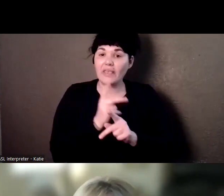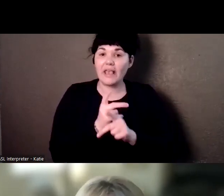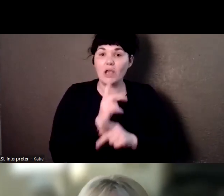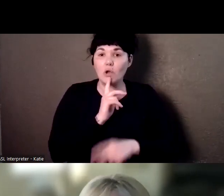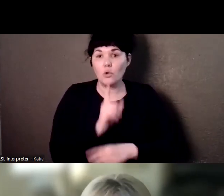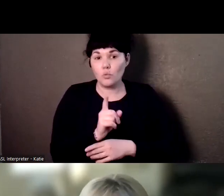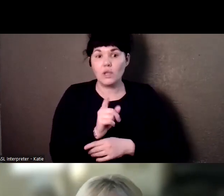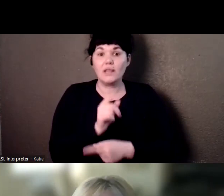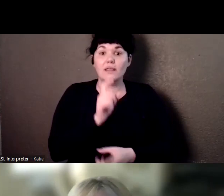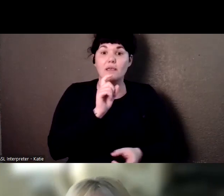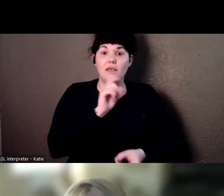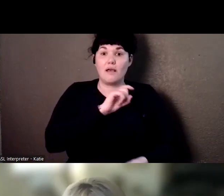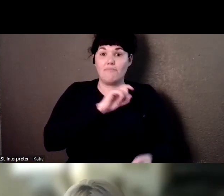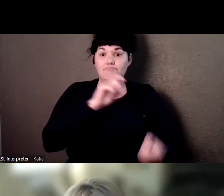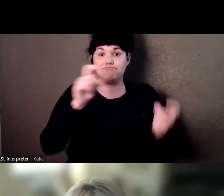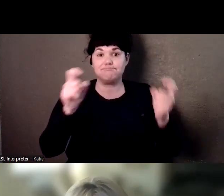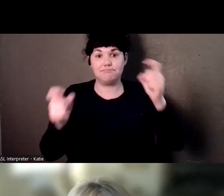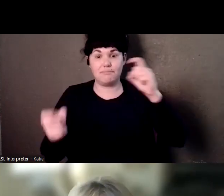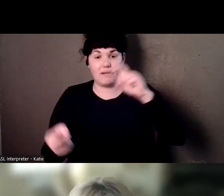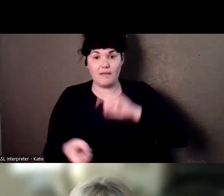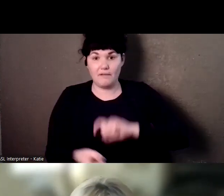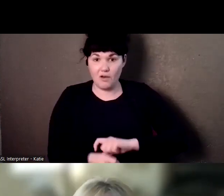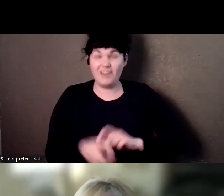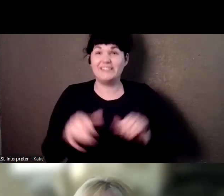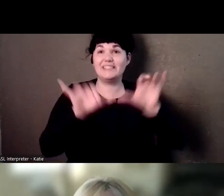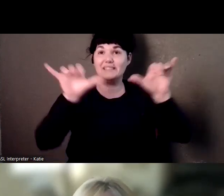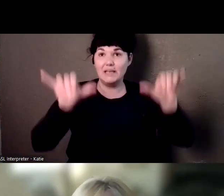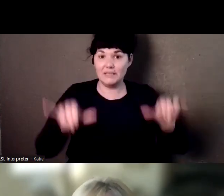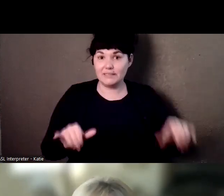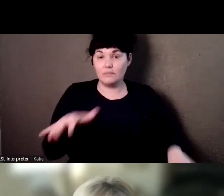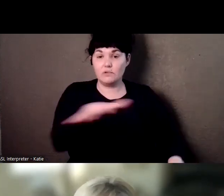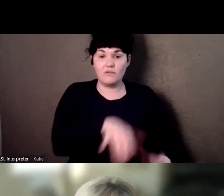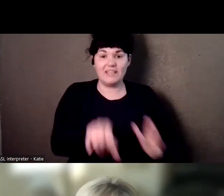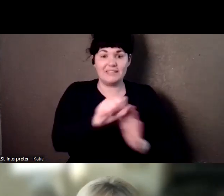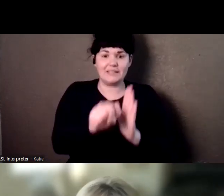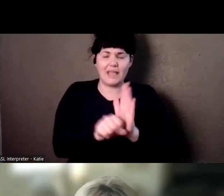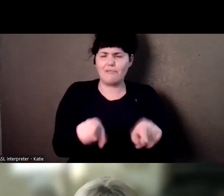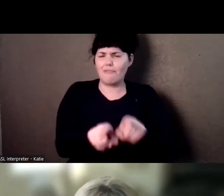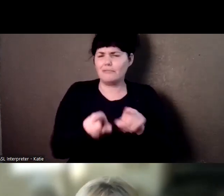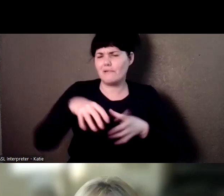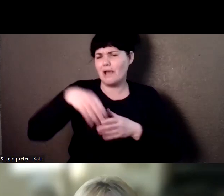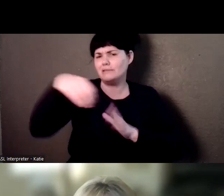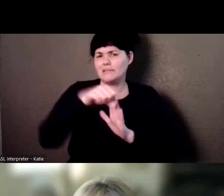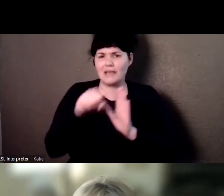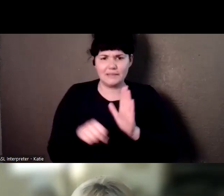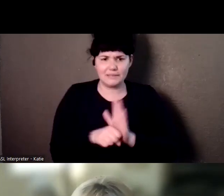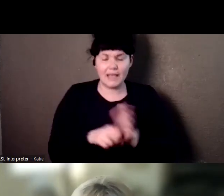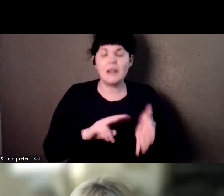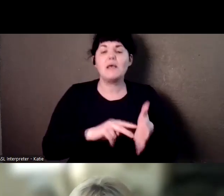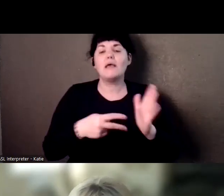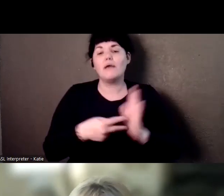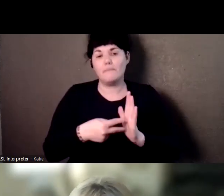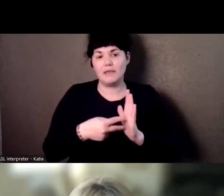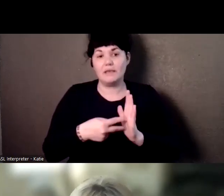evolves in systems that are statewide and even beyond, the employers that make up the